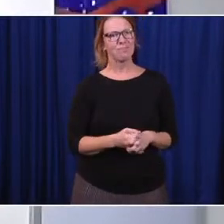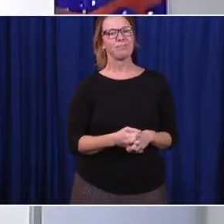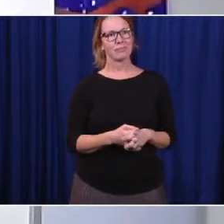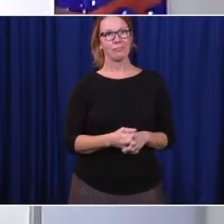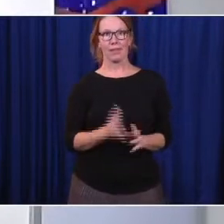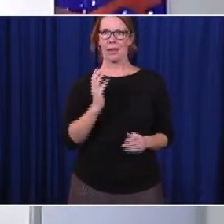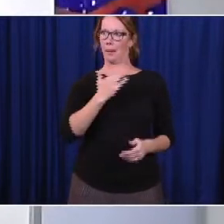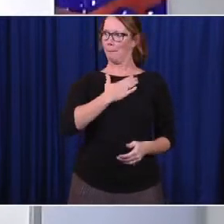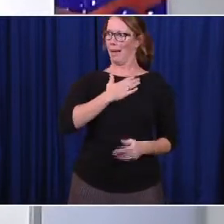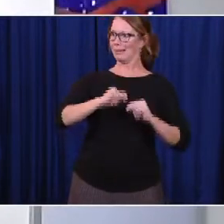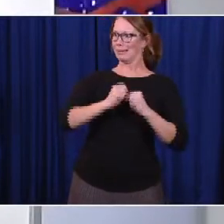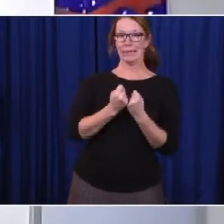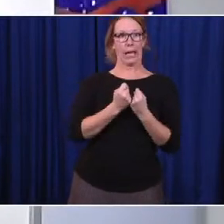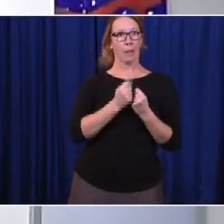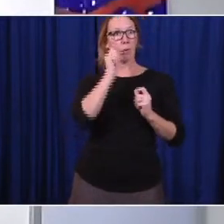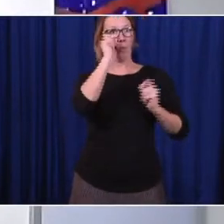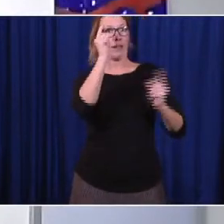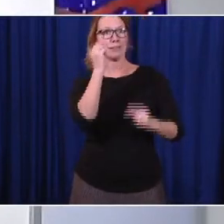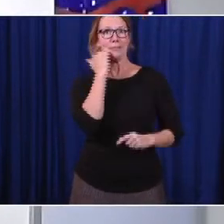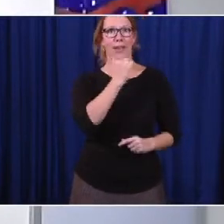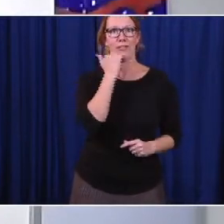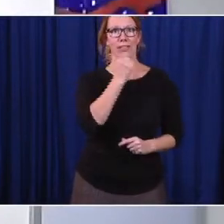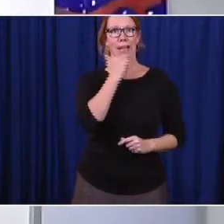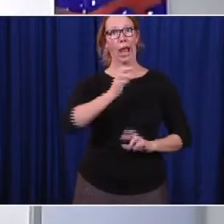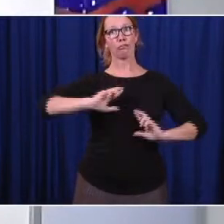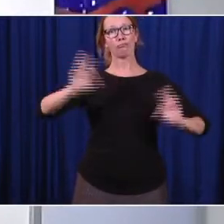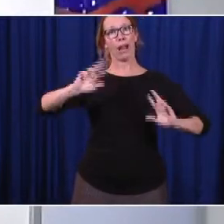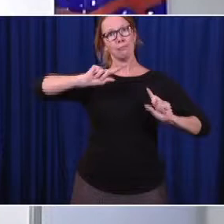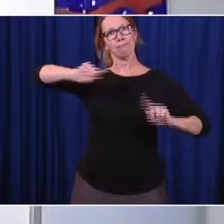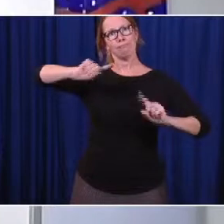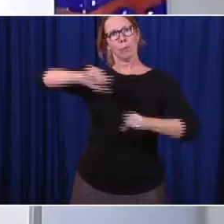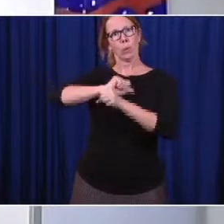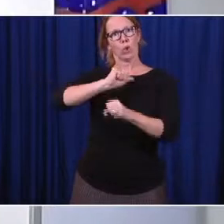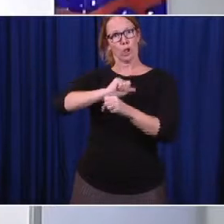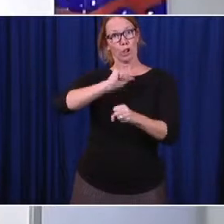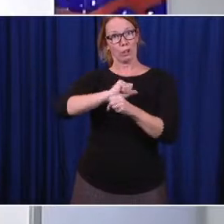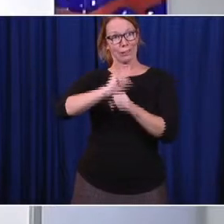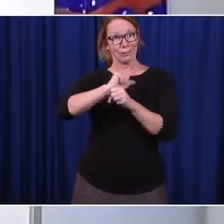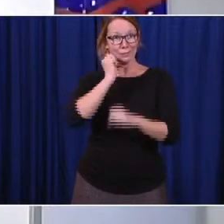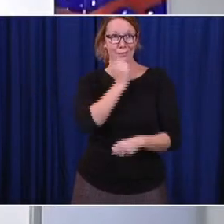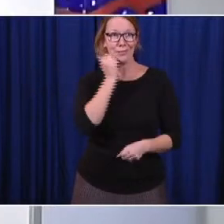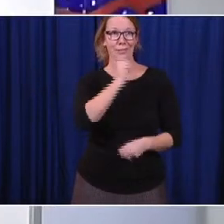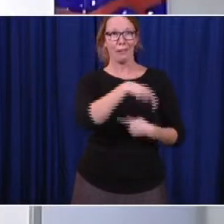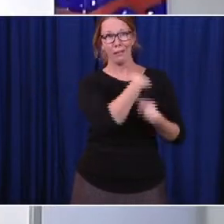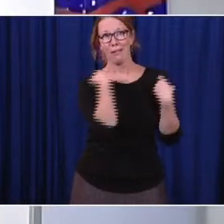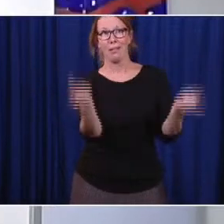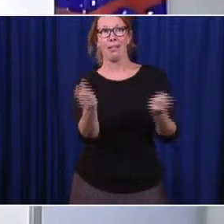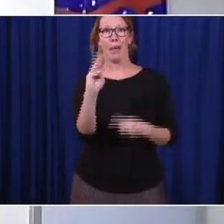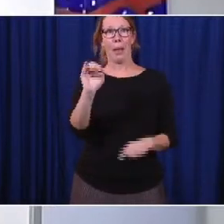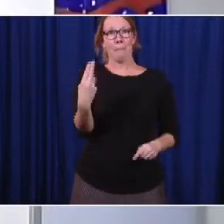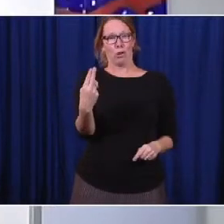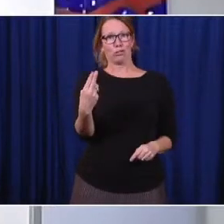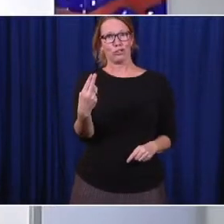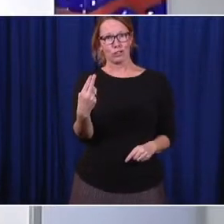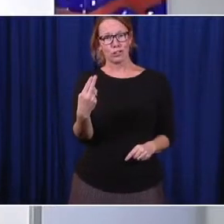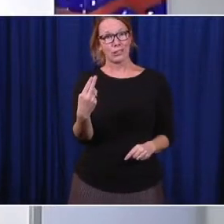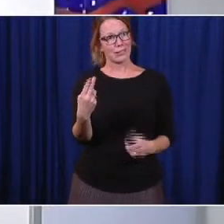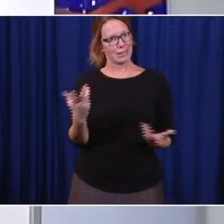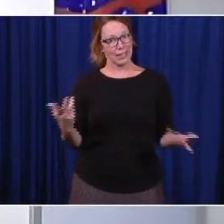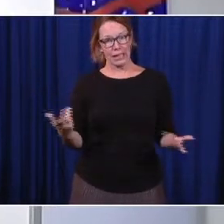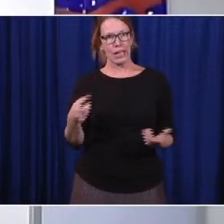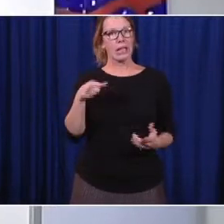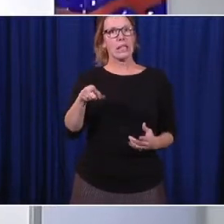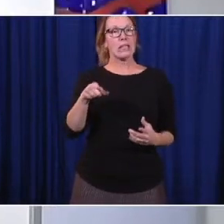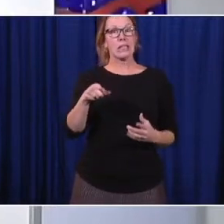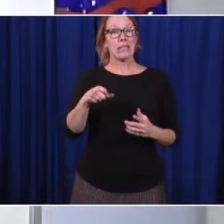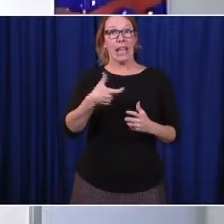every day coming in to take care of these patients. And they've been doing it since March. And while it's been coming in waves, this is one of the biggest waves we've ever